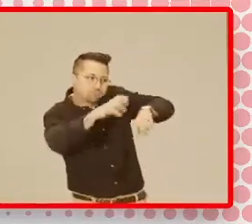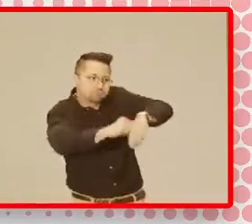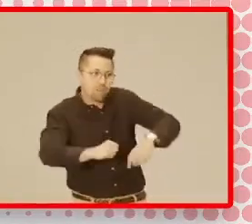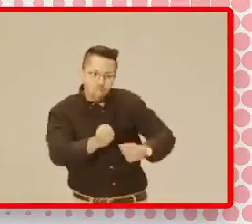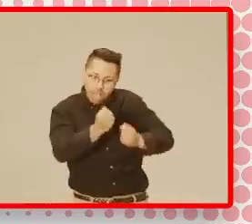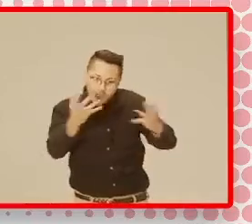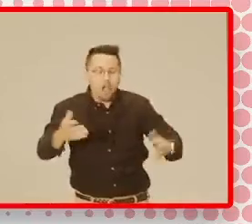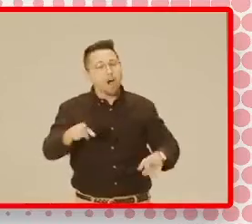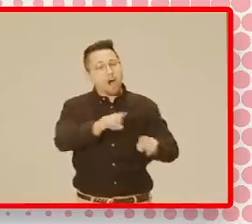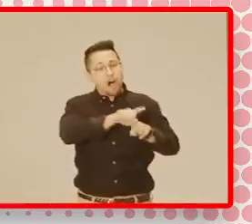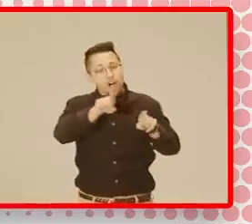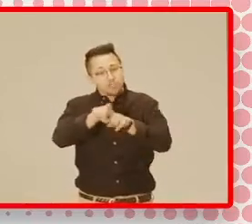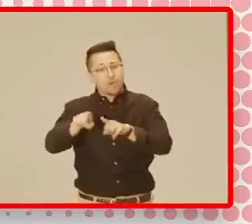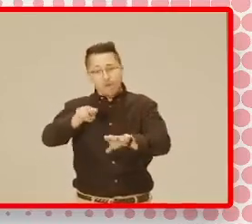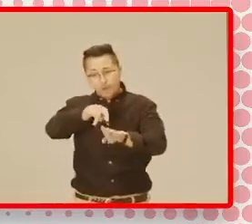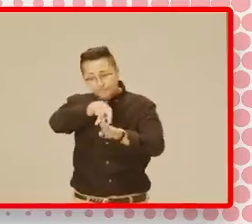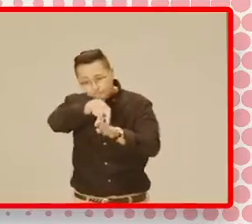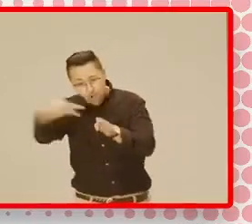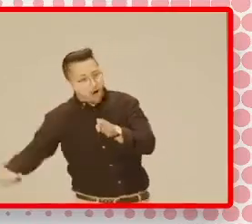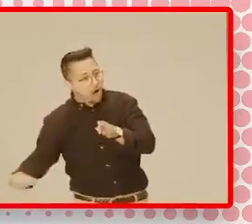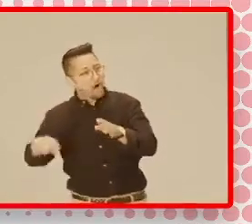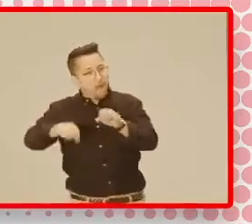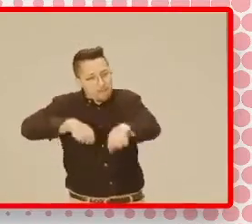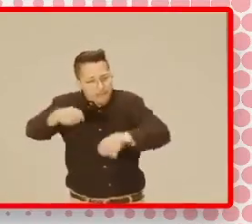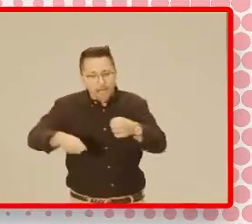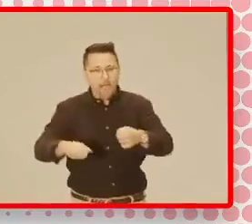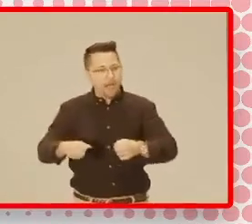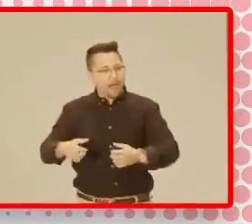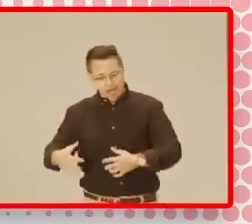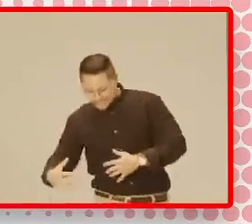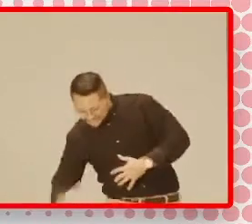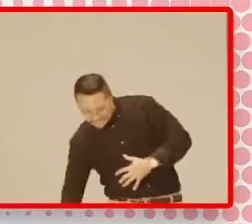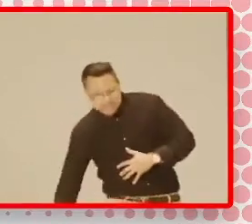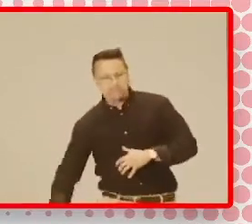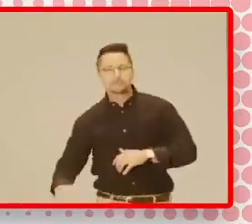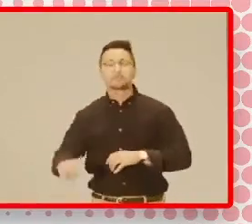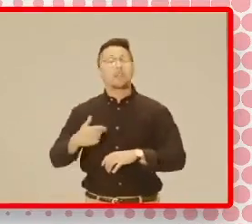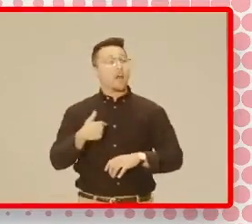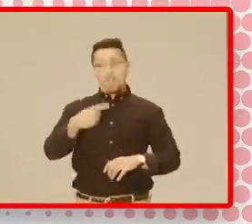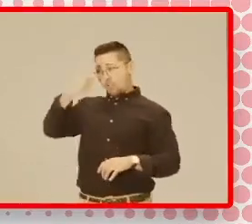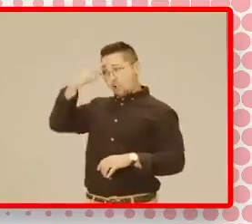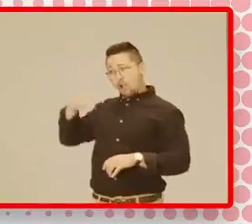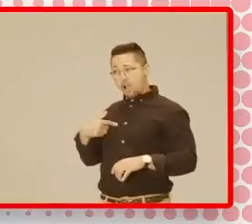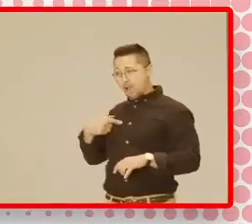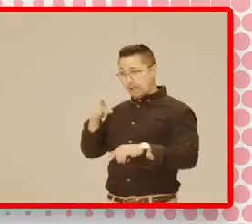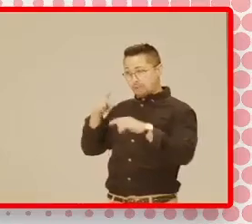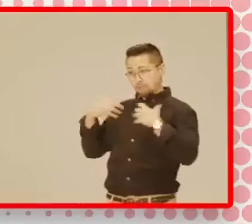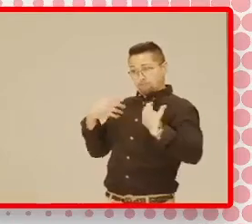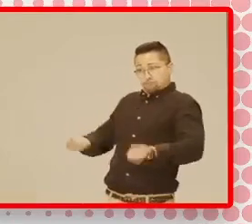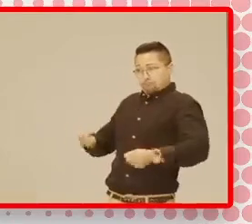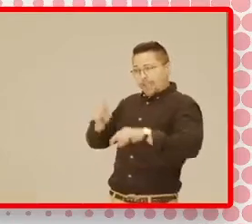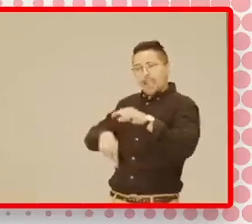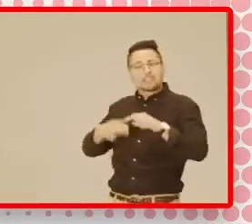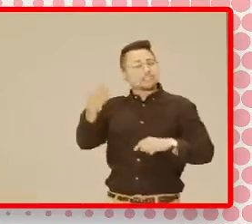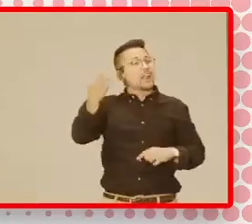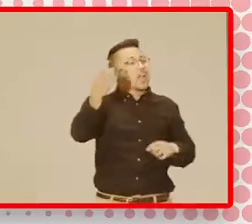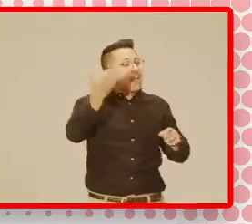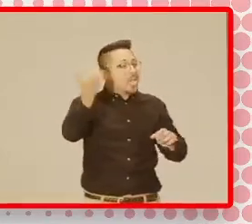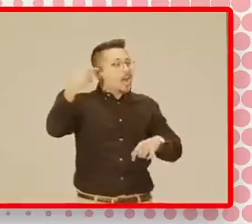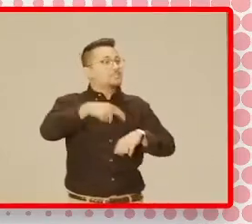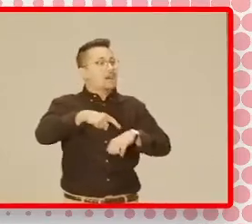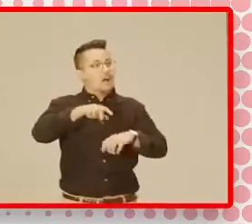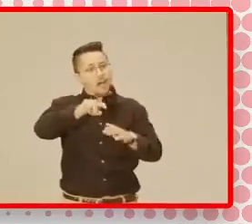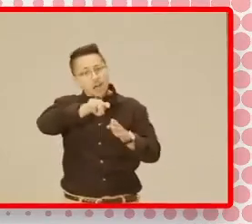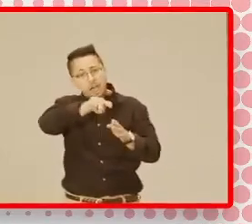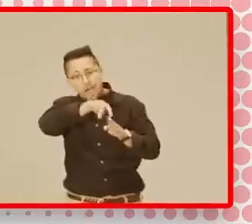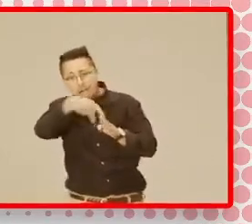his bike. My fear was that mentally he wasn't going to be able to recover. Because last time he fell off his bike, it took him a month to recover. But Chris